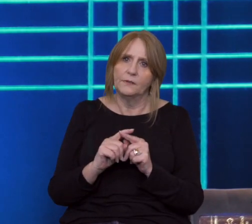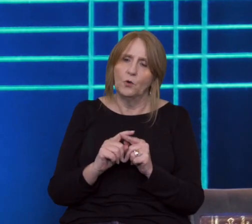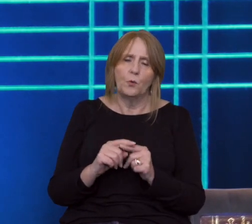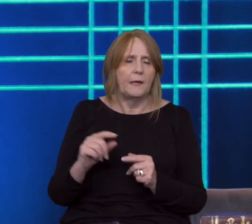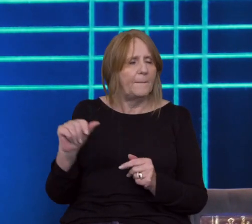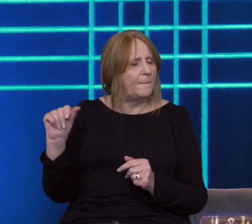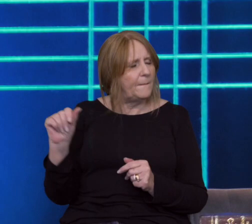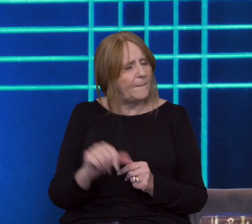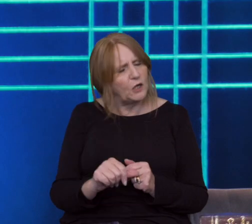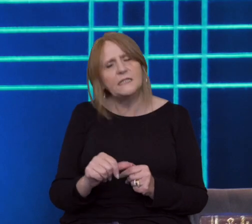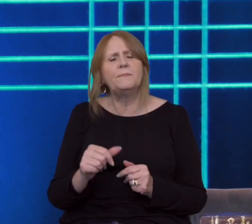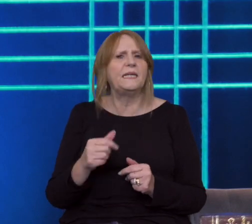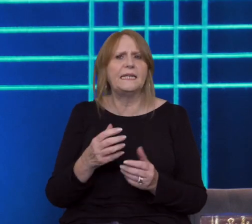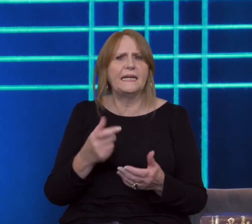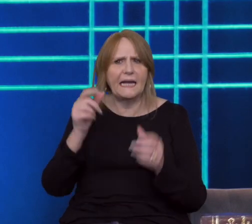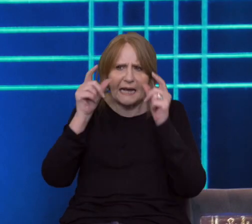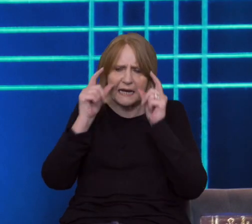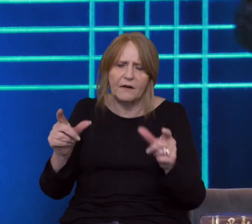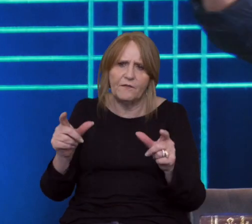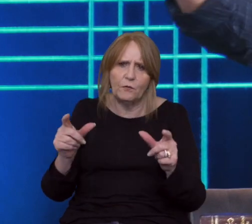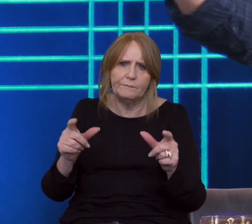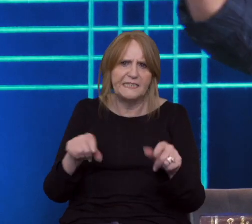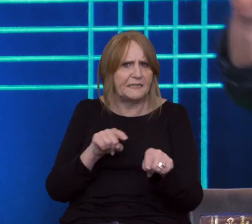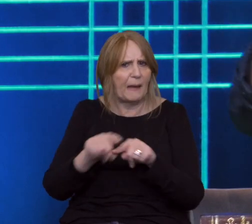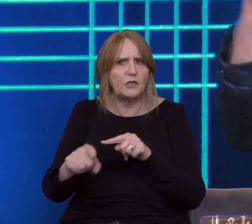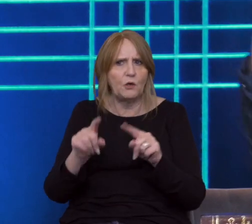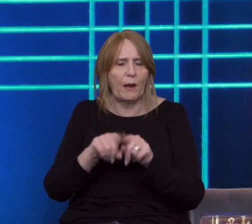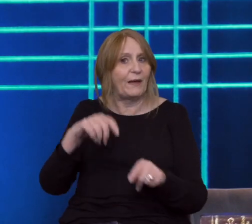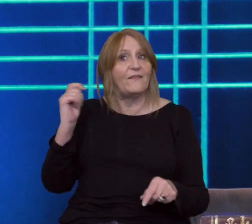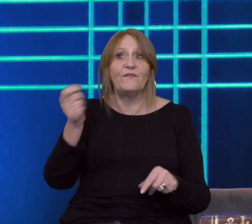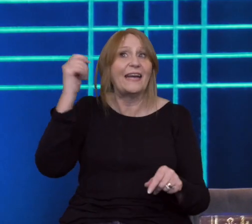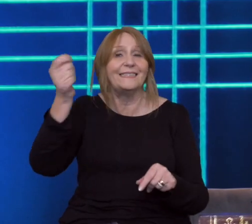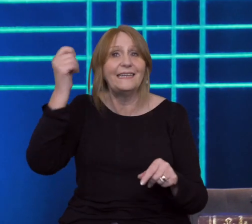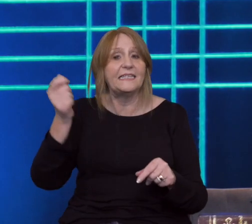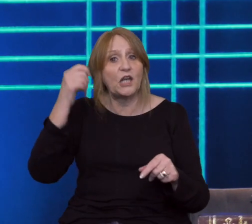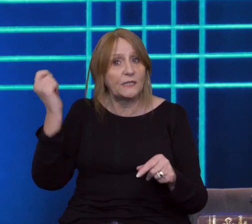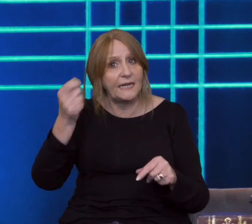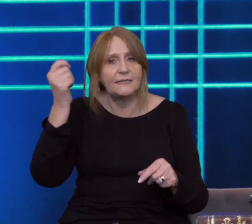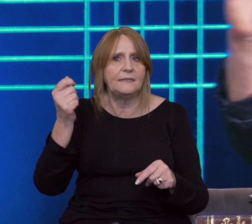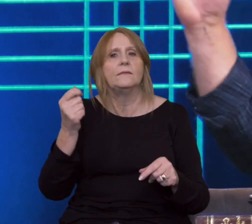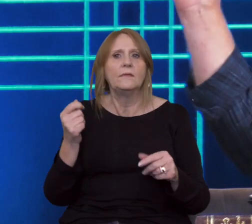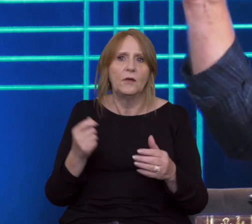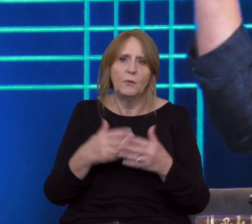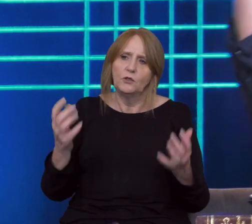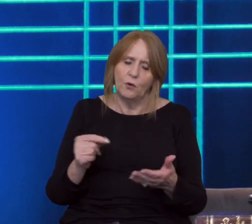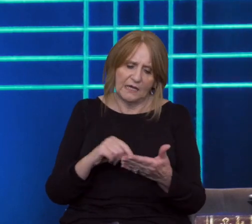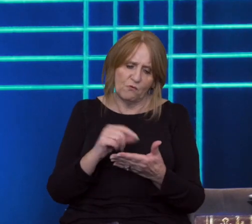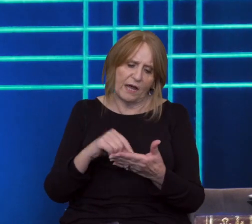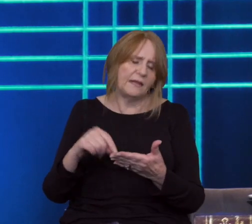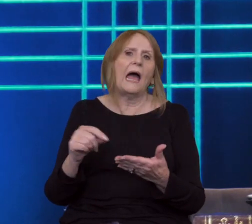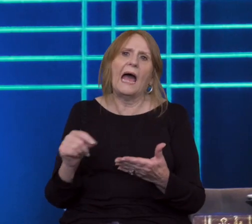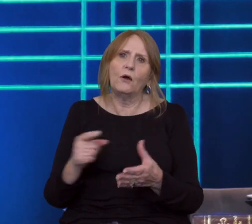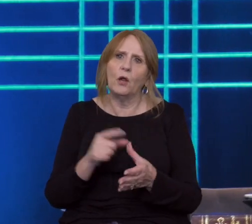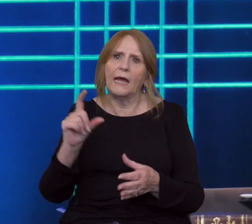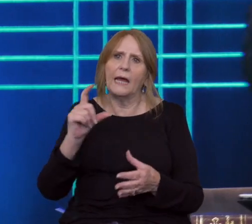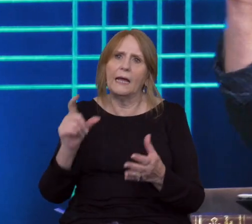never think that was us. We don't start writing on our websites all the stuff that we've achieved. We don't start writing accolades